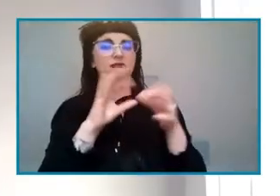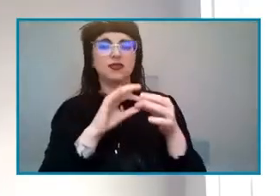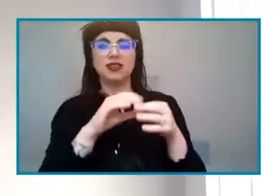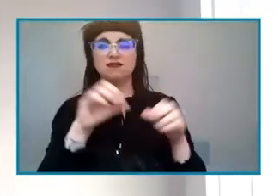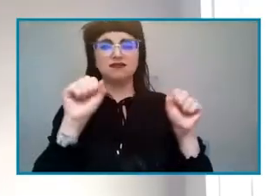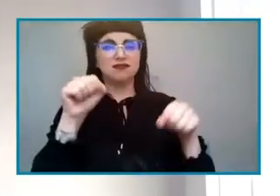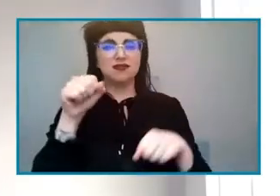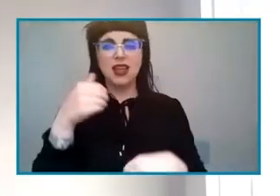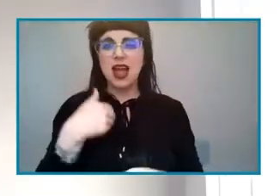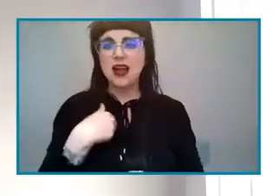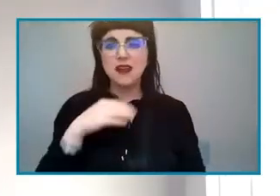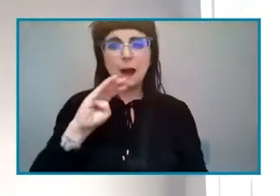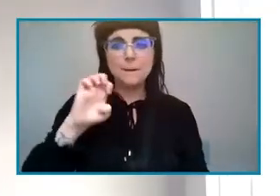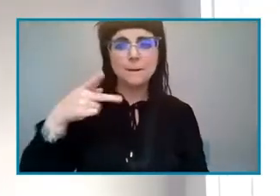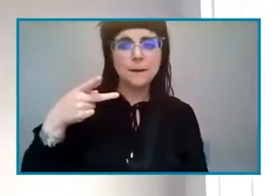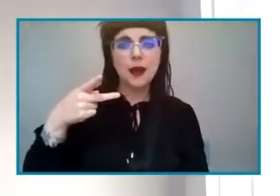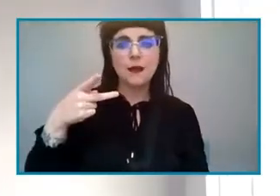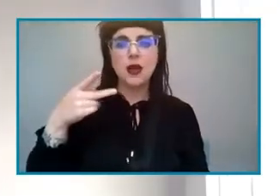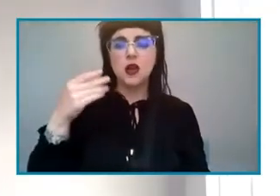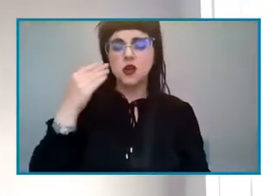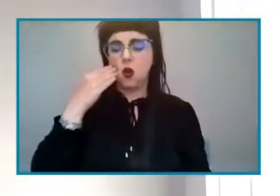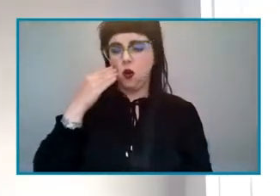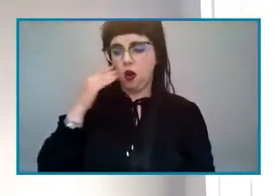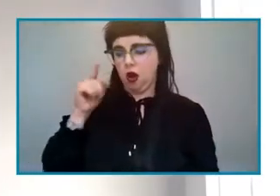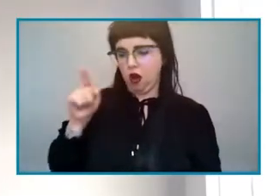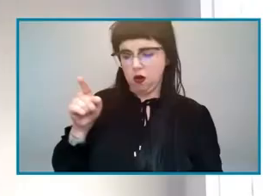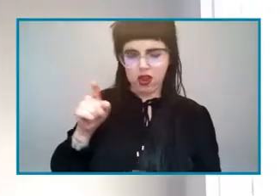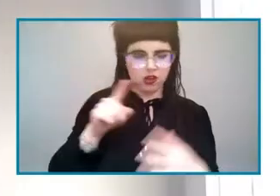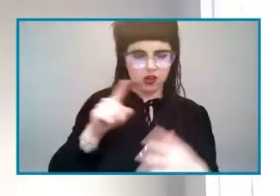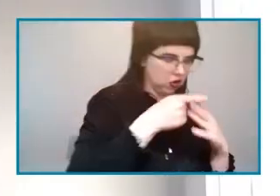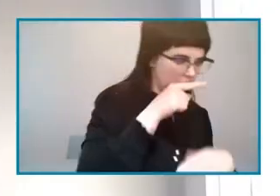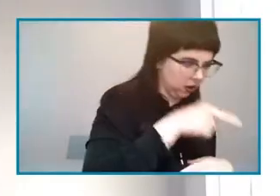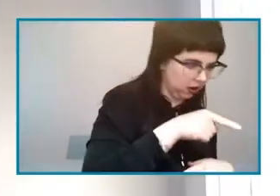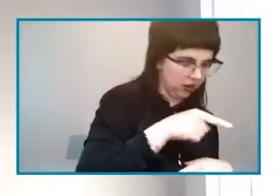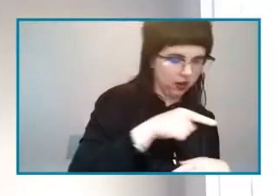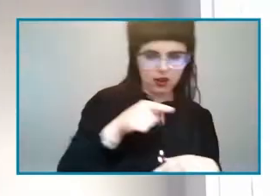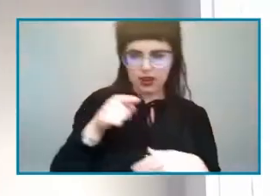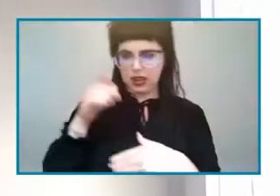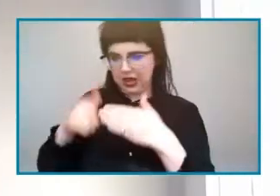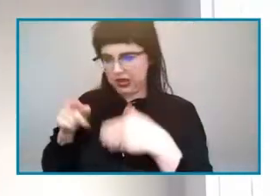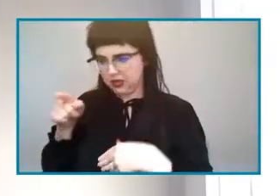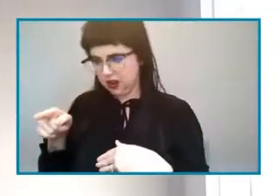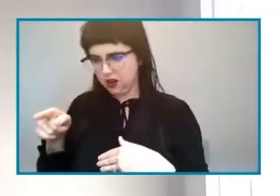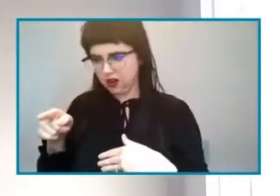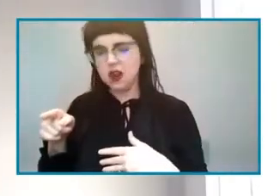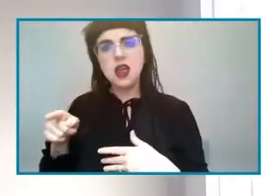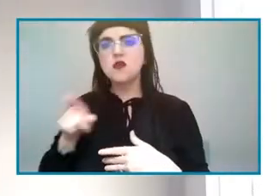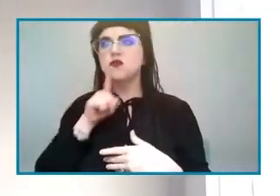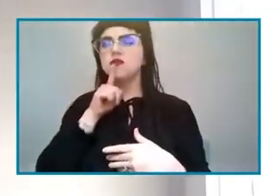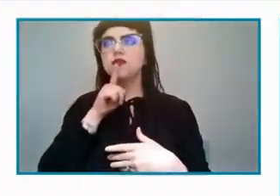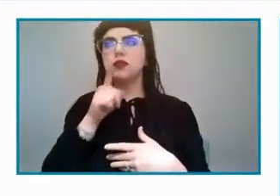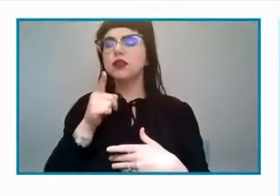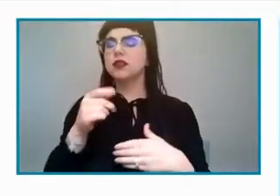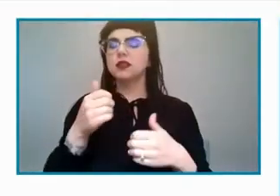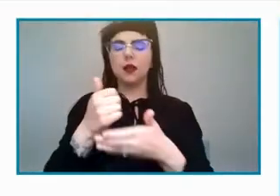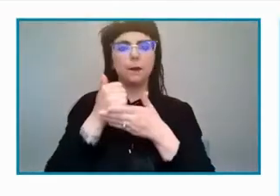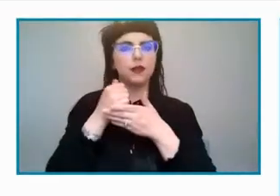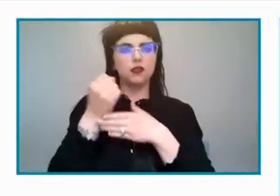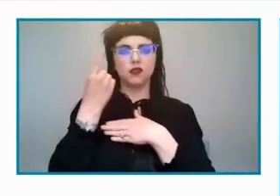get there. And then it became just doable steps, which I understood and was able to implement.